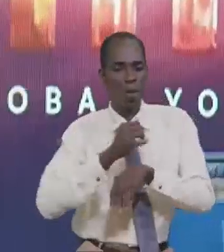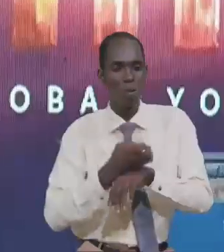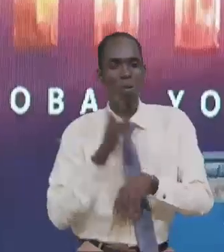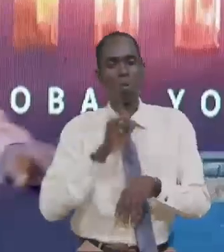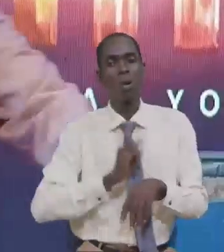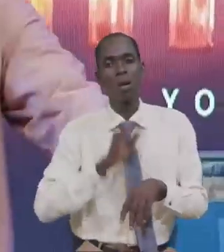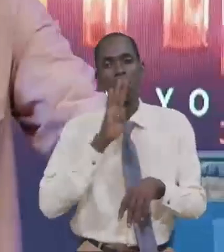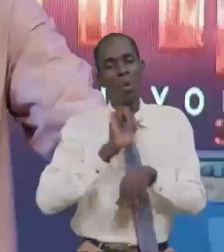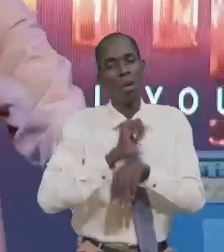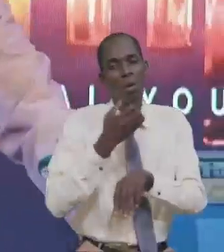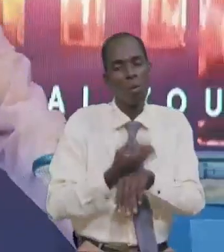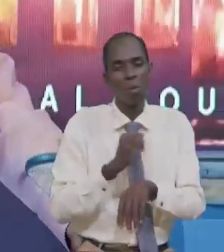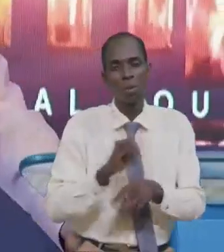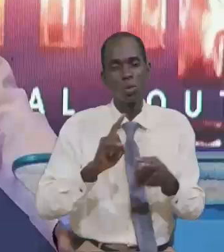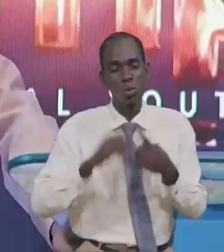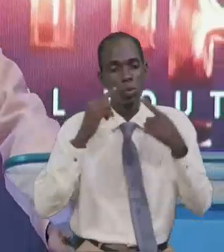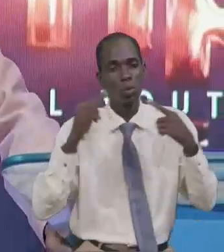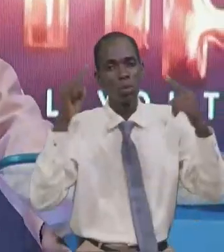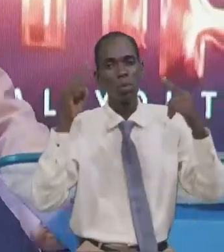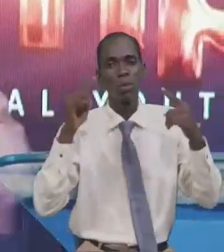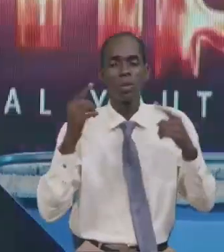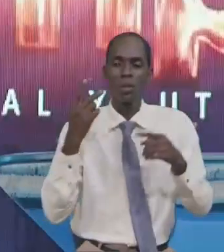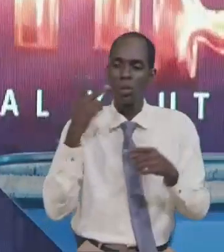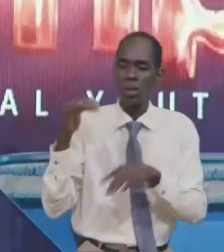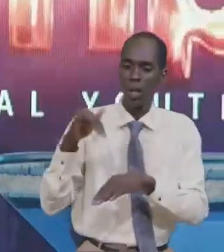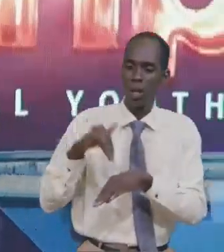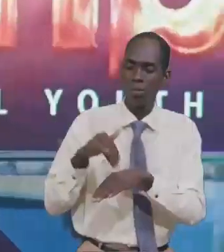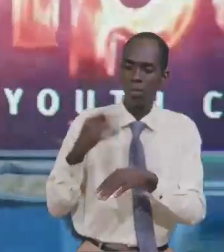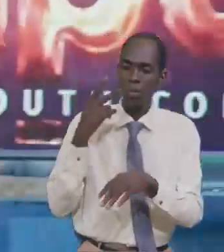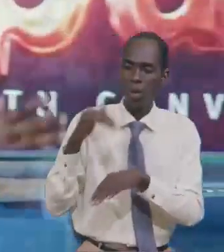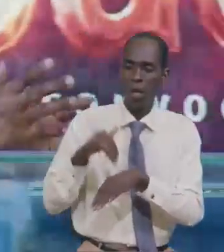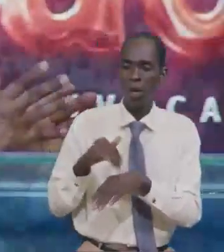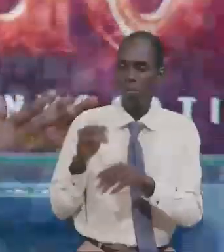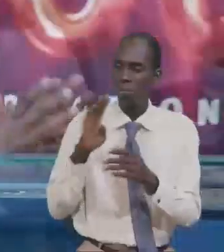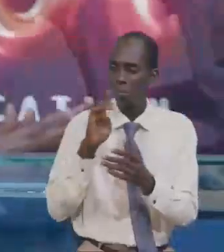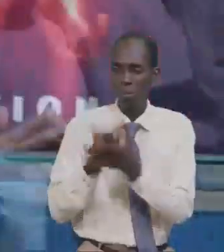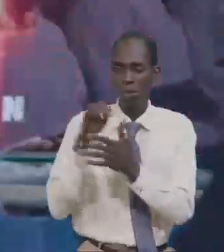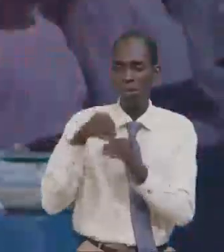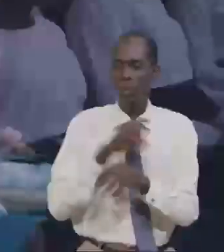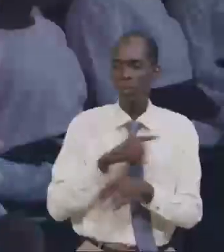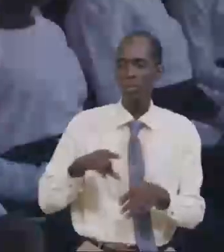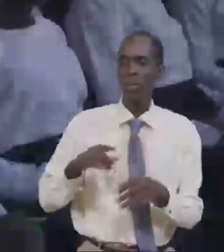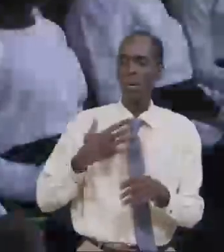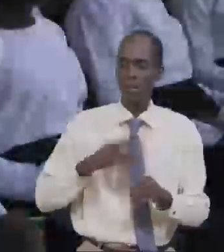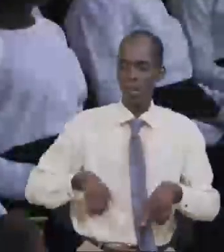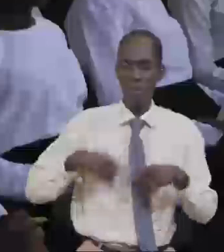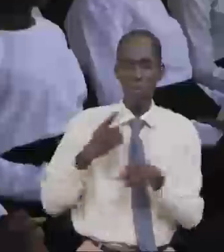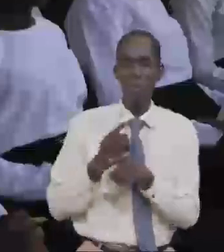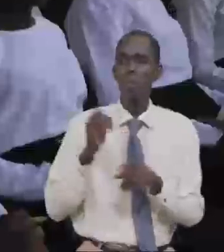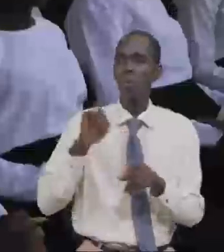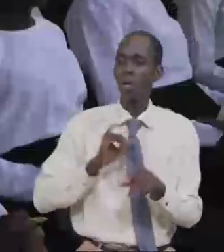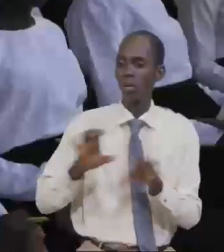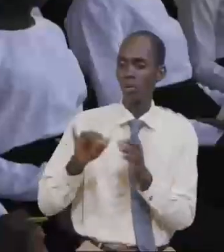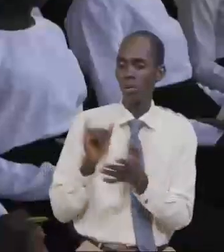to do that? The scorner is an abomination to men. Look at verse 10. It says in verse 10,